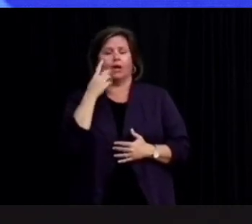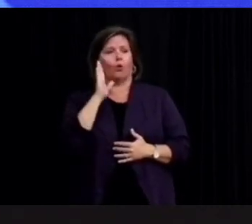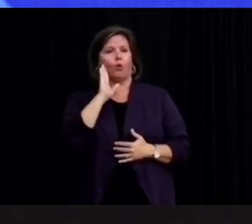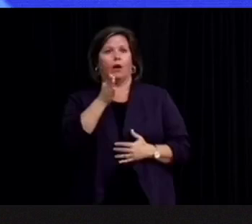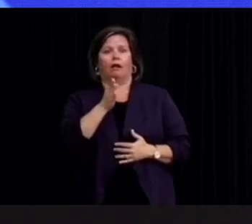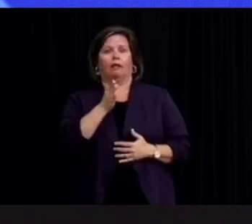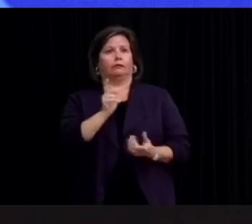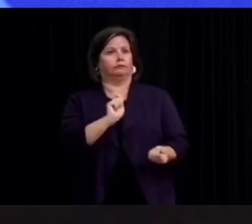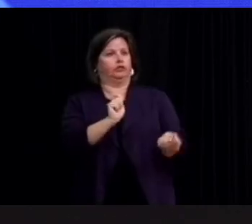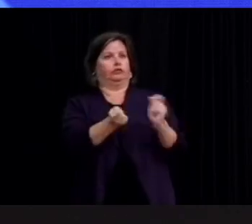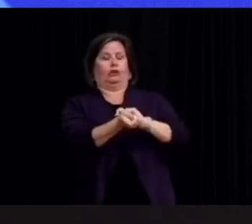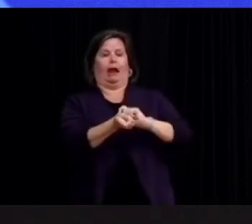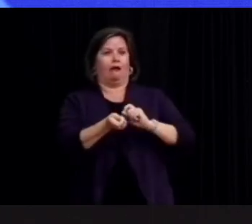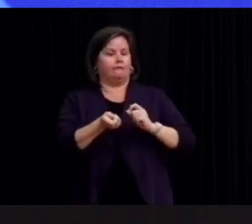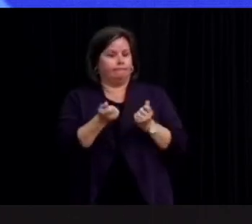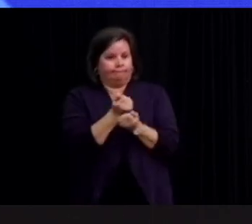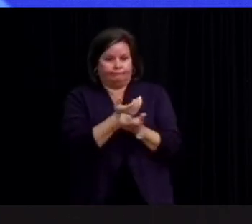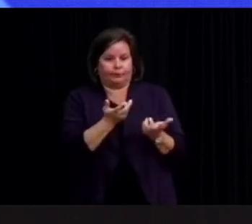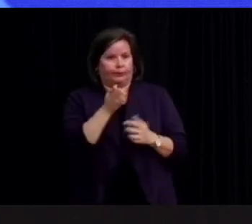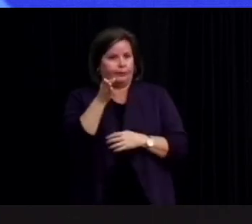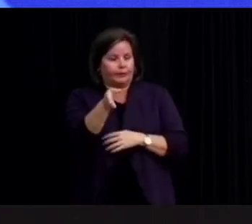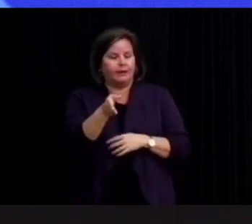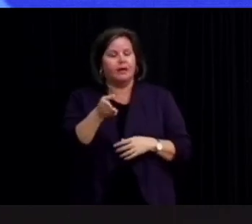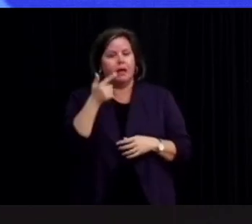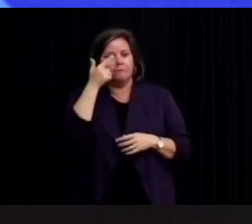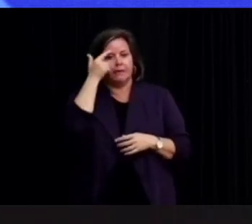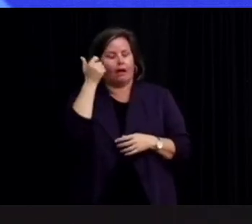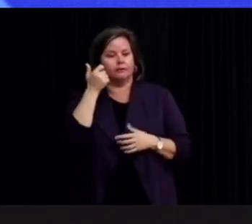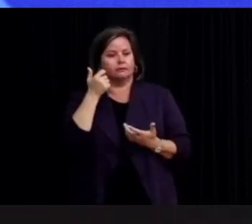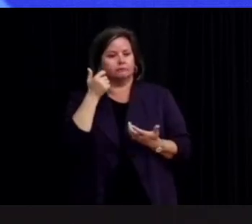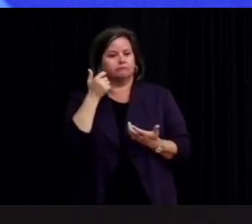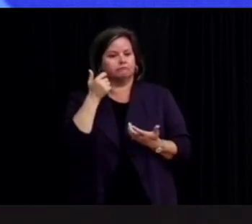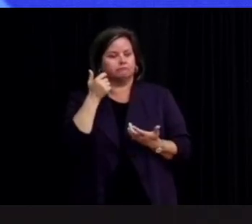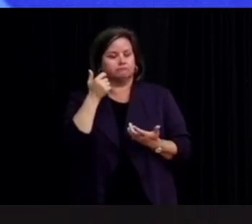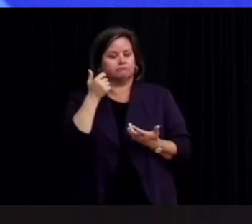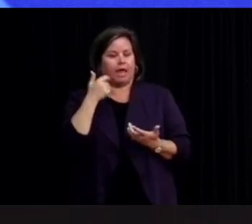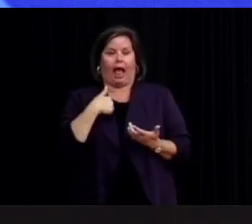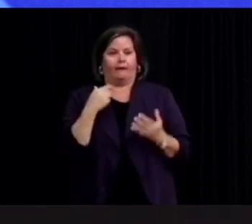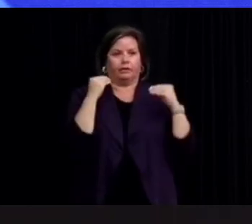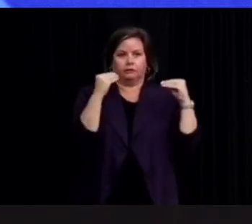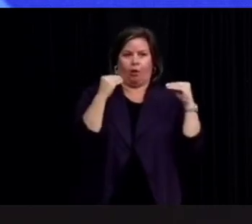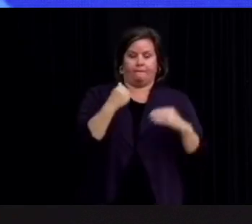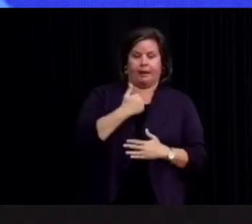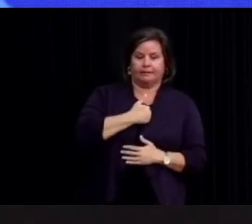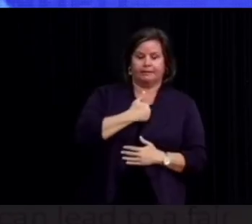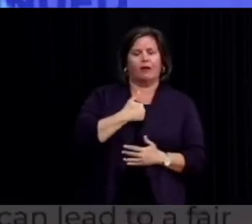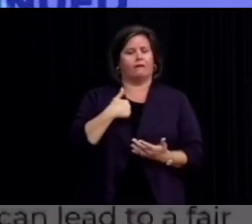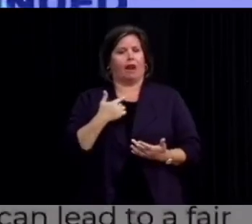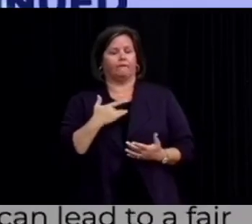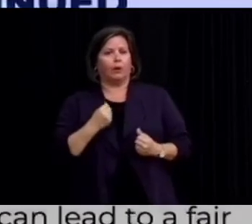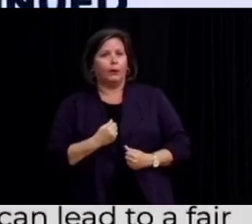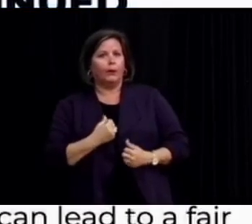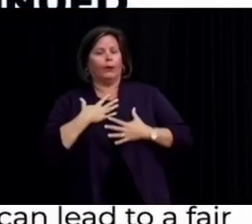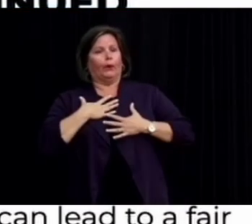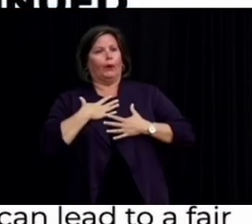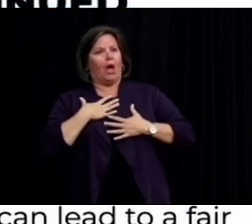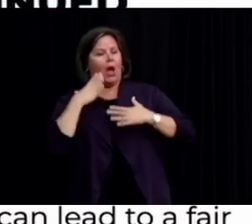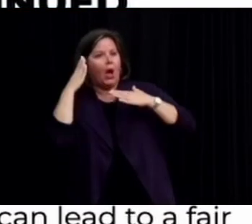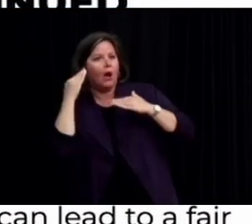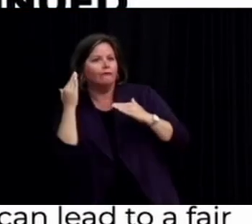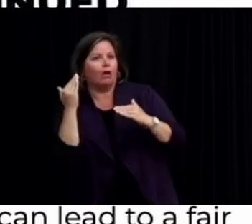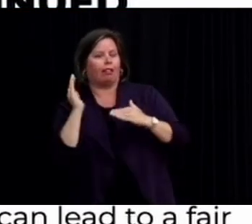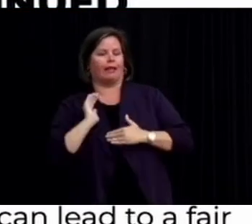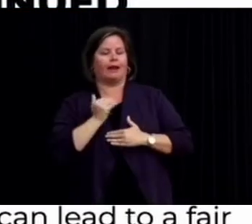that I've taught a number of times myself and always walk away feeling inspired and hopeful about our industry and the direction that